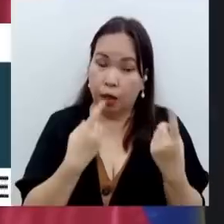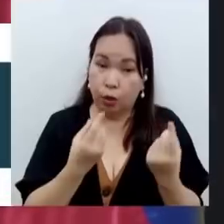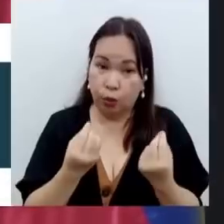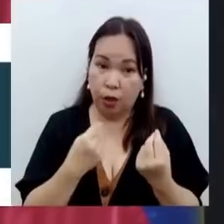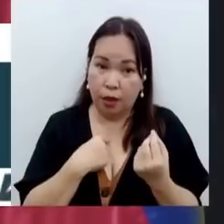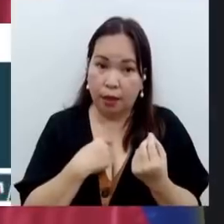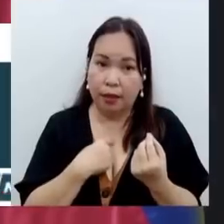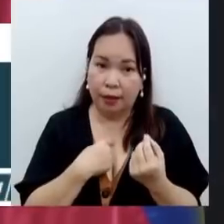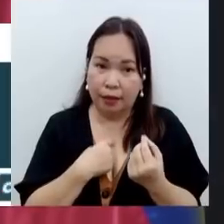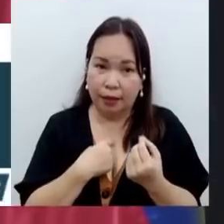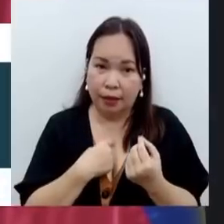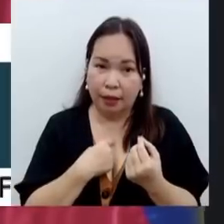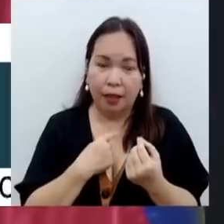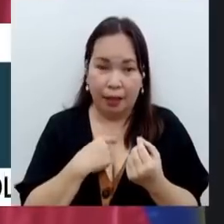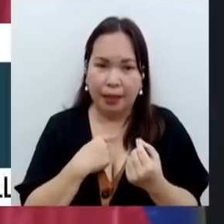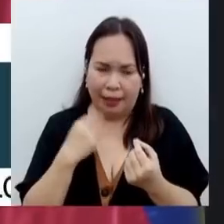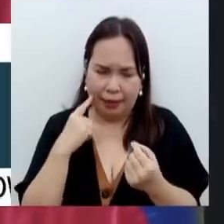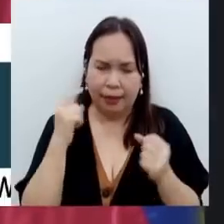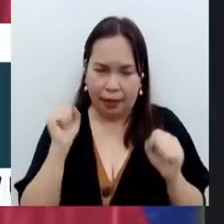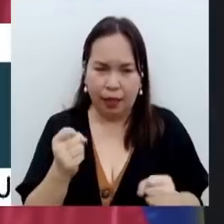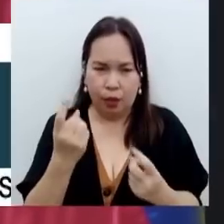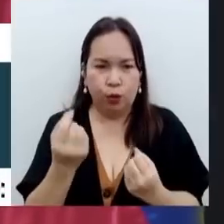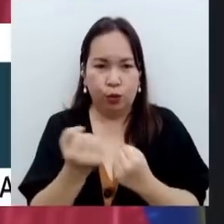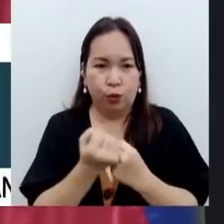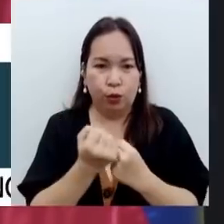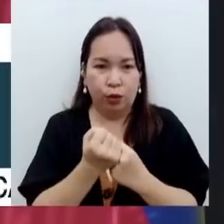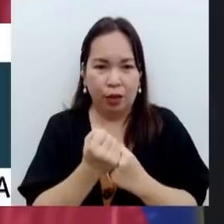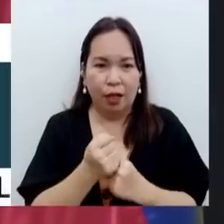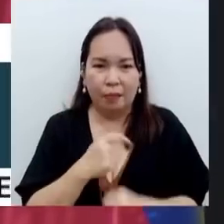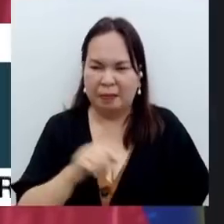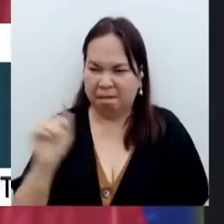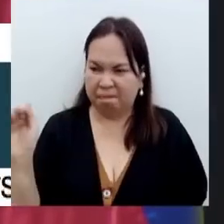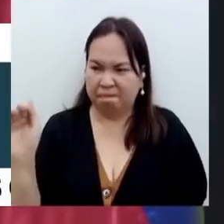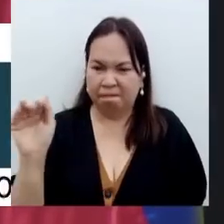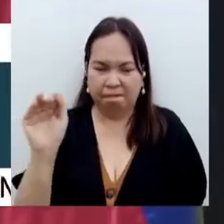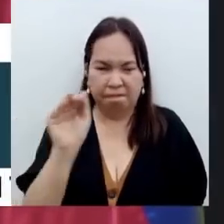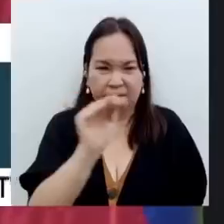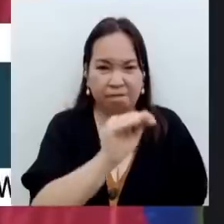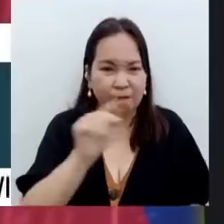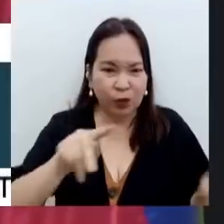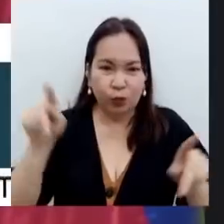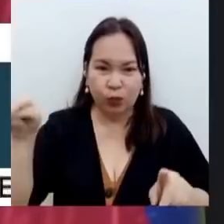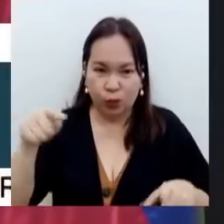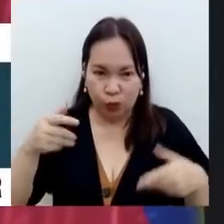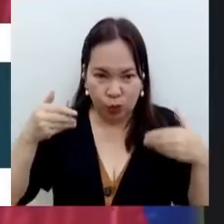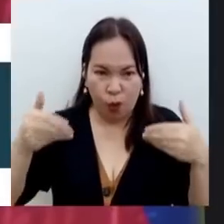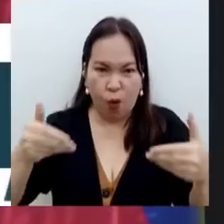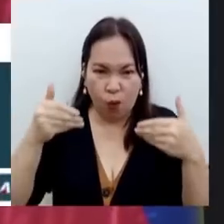very well, admittedly, is magpukpuk talaga ng tao to drive